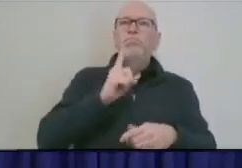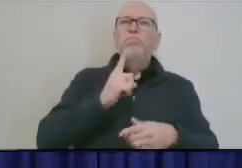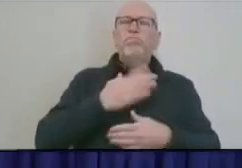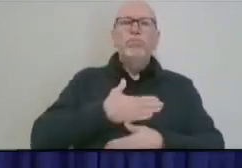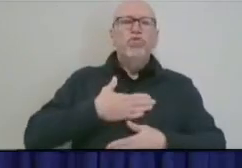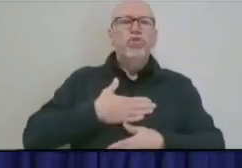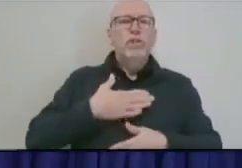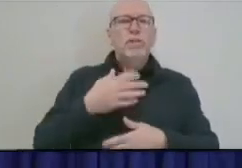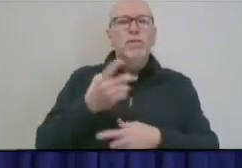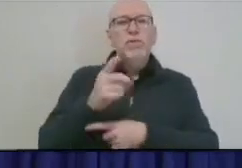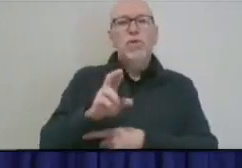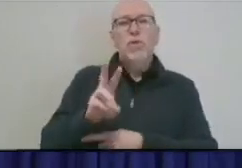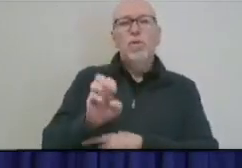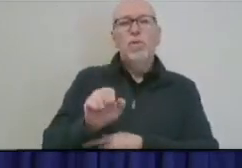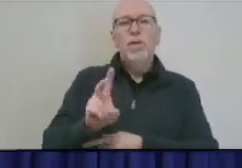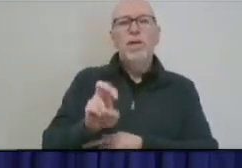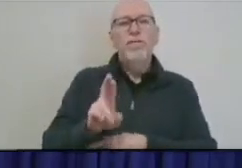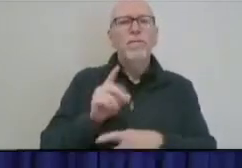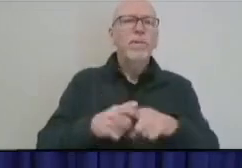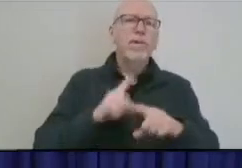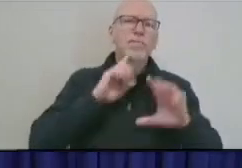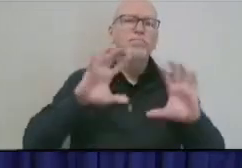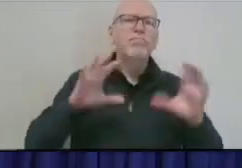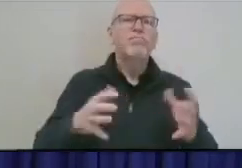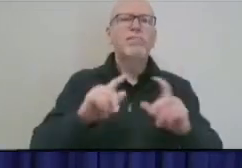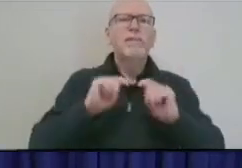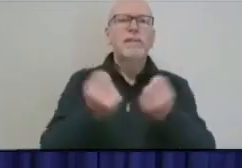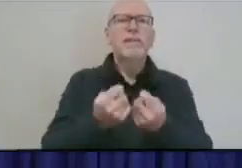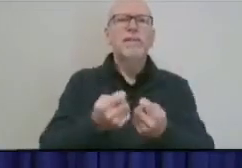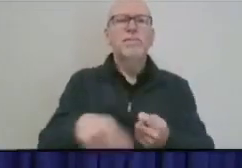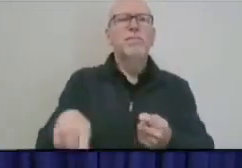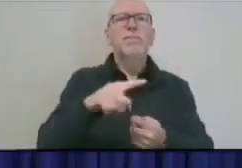just Dr. Weaver, but the whole team that were able to